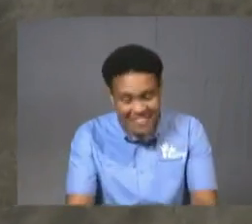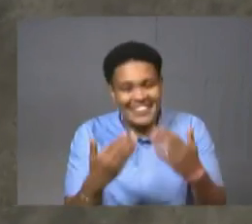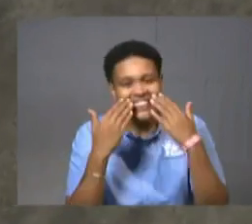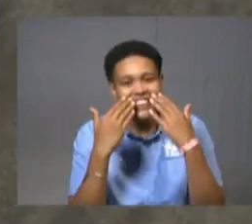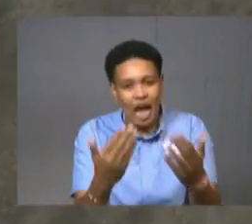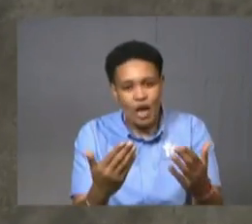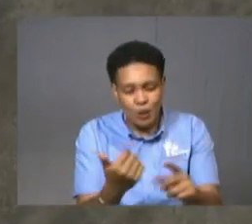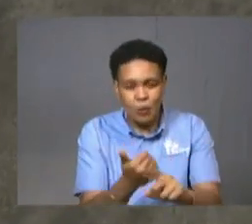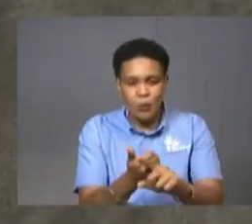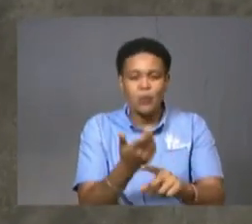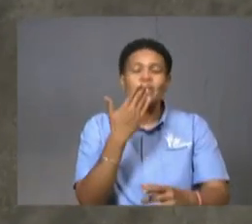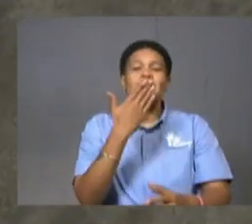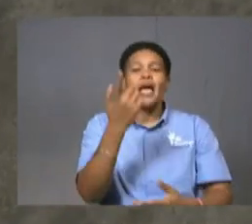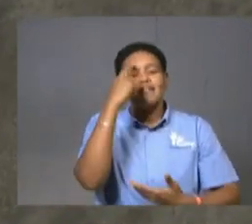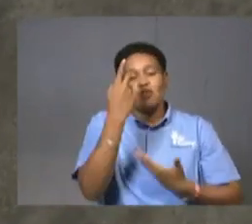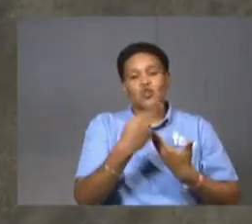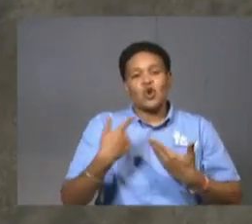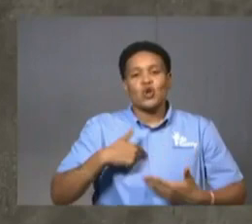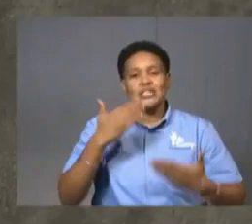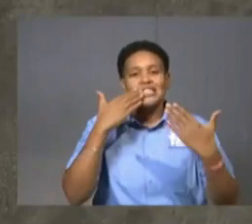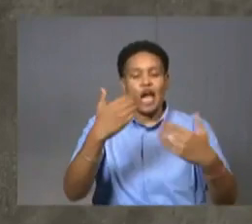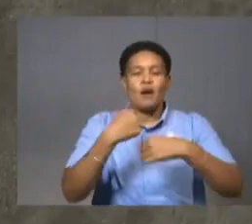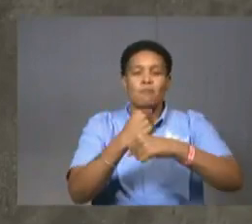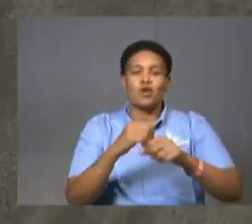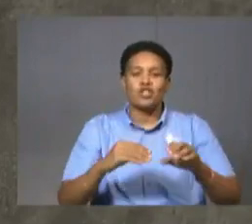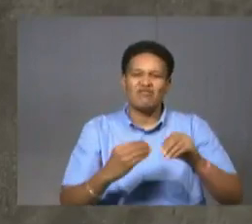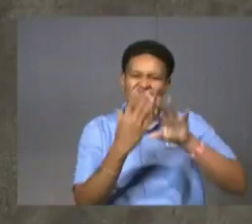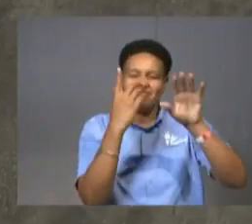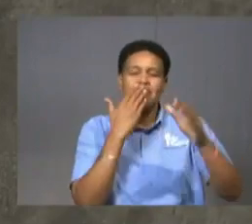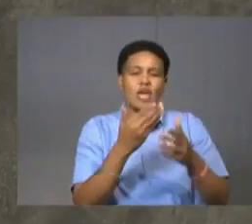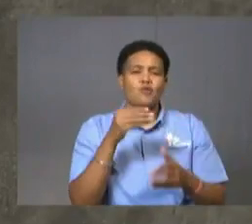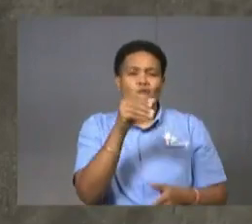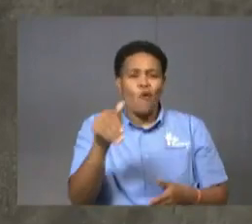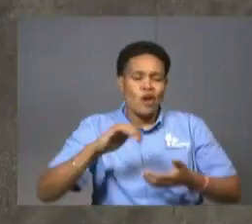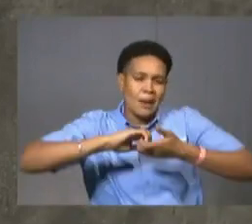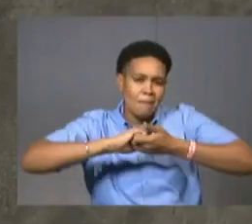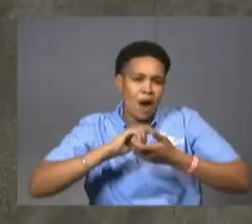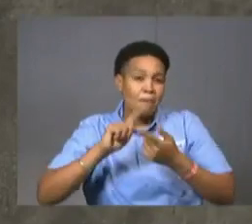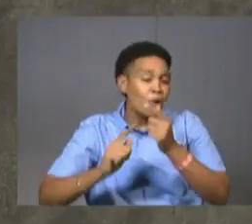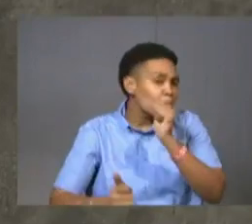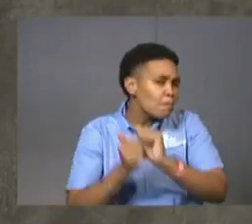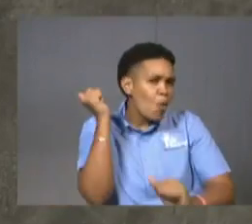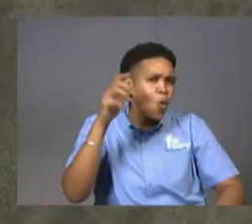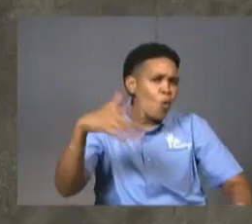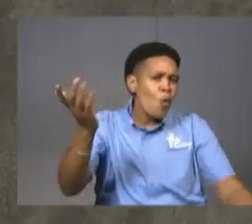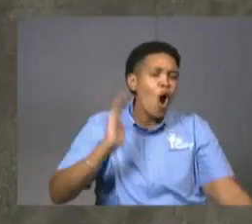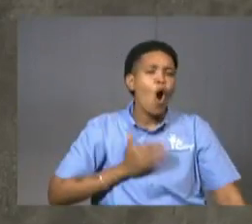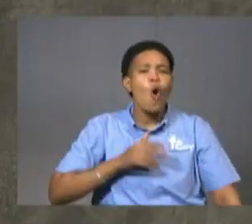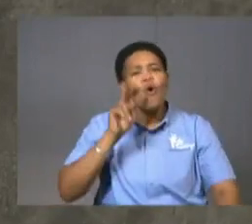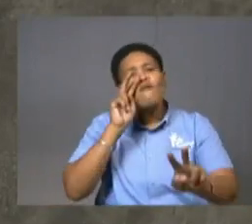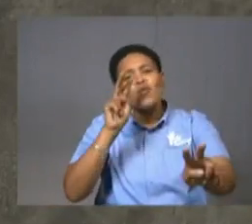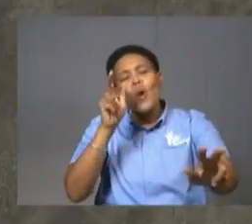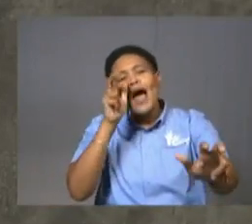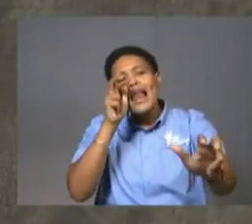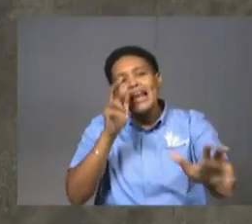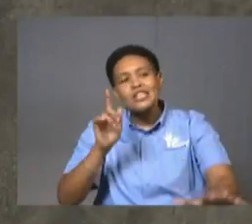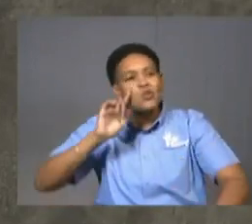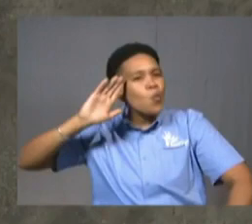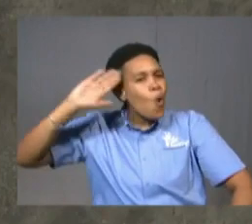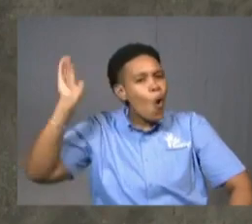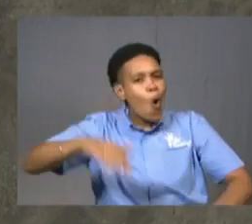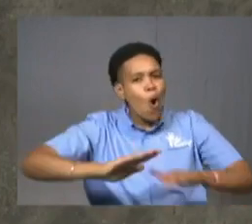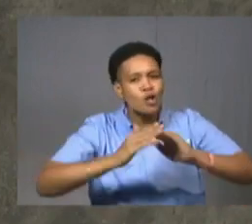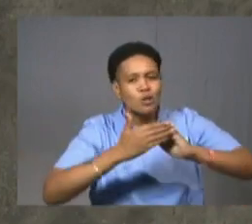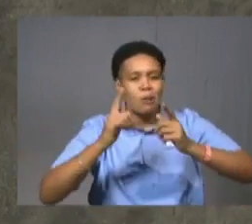joining us. Thanks to our production crew, our production and funding partners, and most of all, our viewers and listeners all across